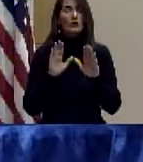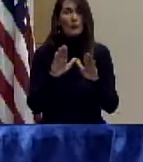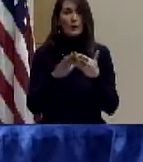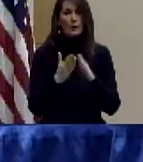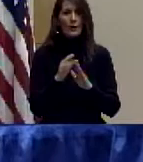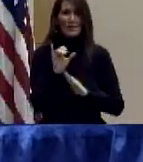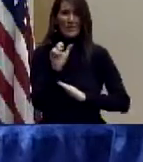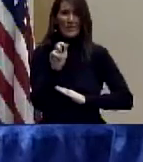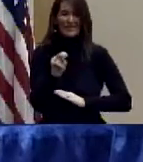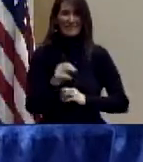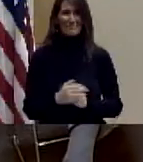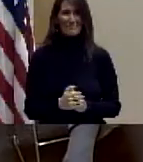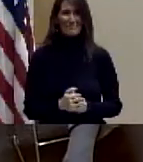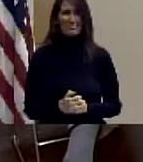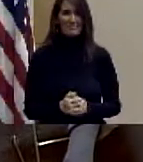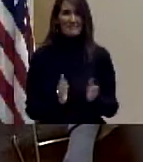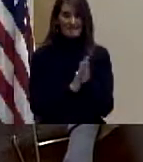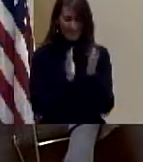of Brighton.